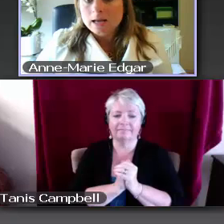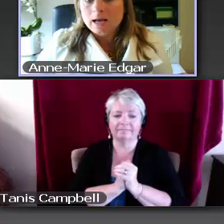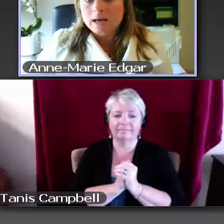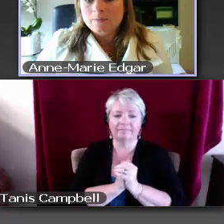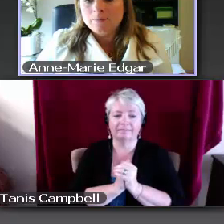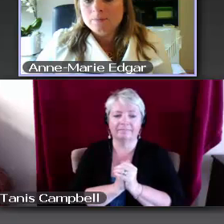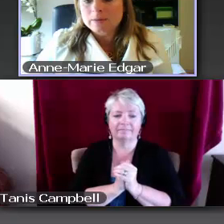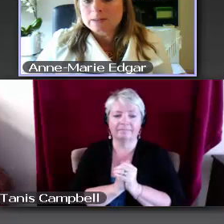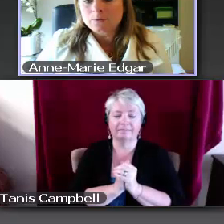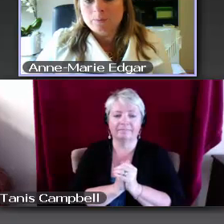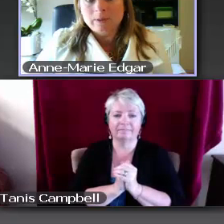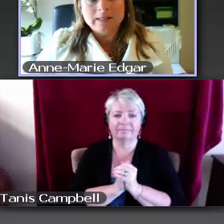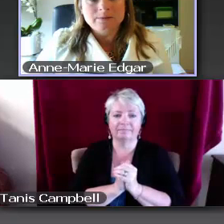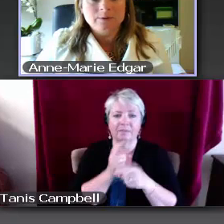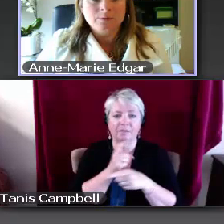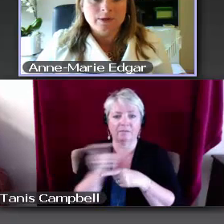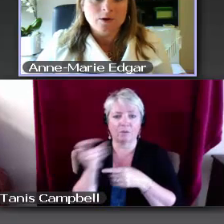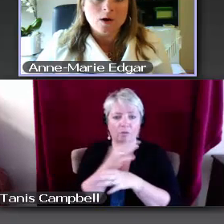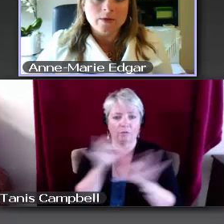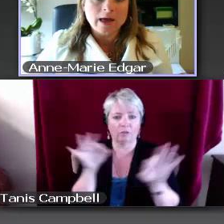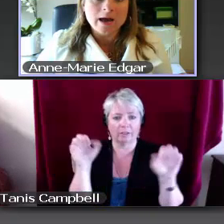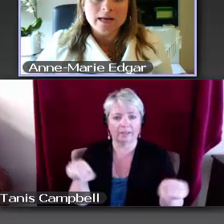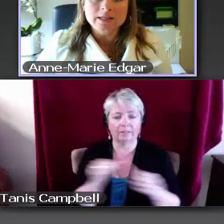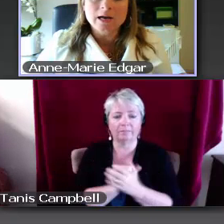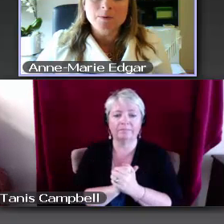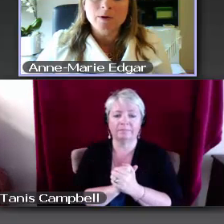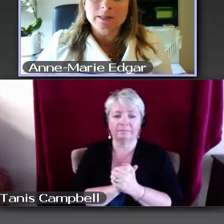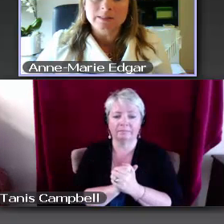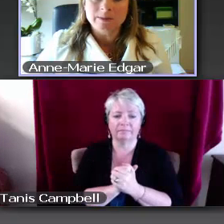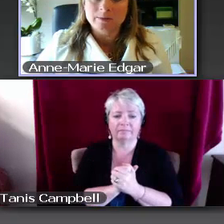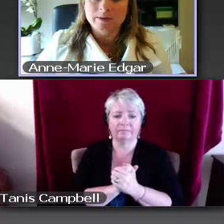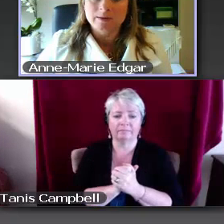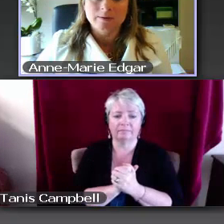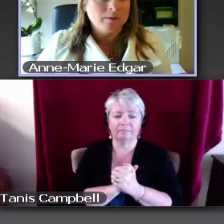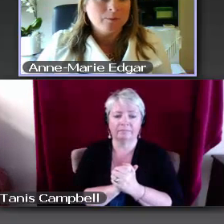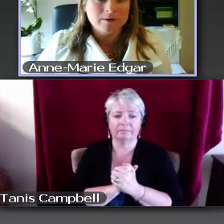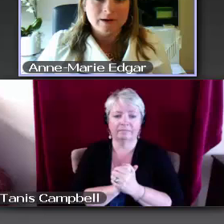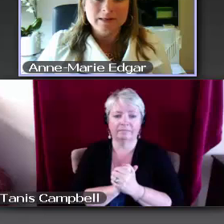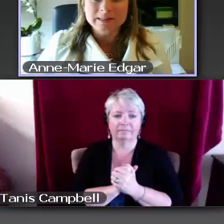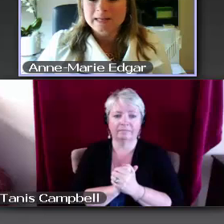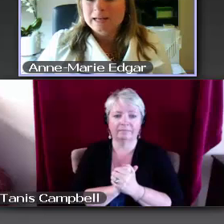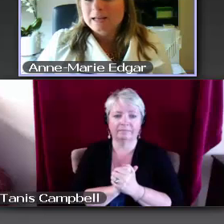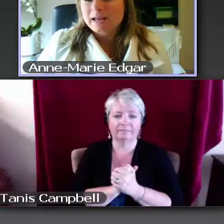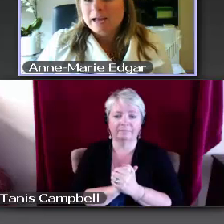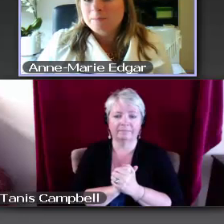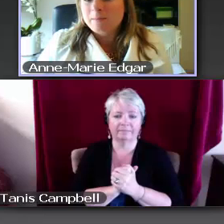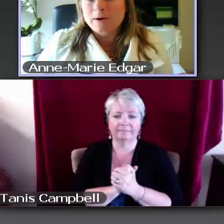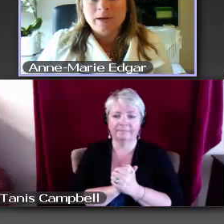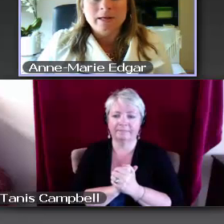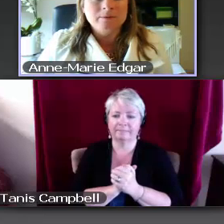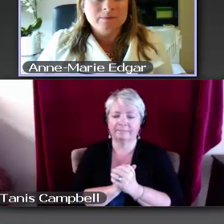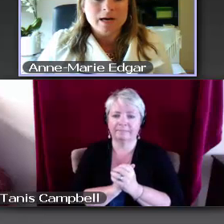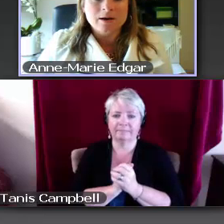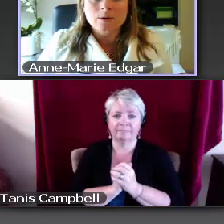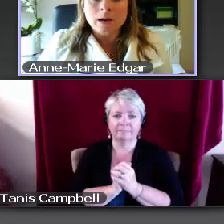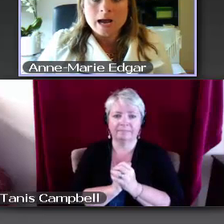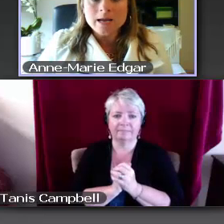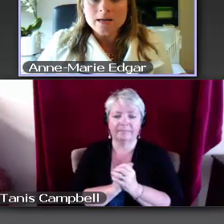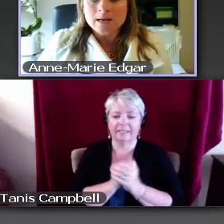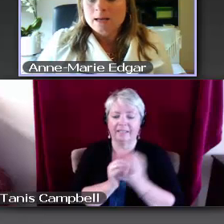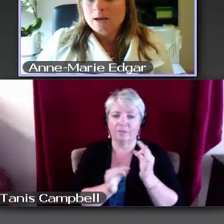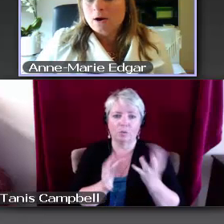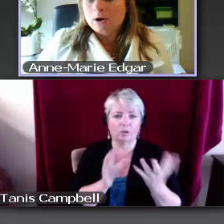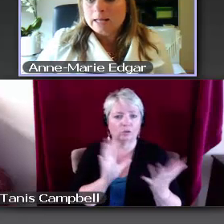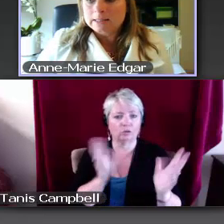line. So please feel free to call that. Anytime you want to speak with one of us, Mary, Doug, or